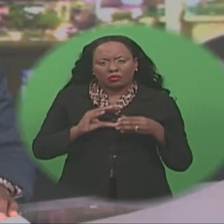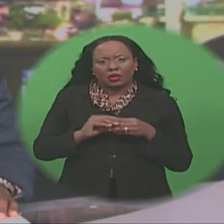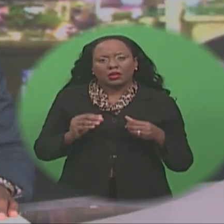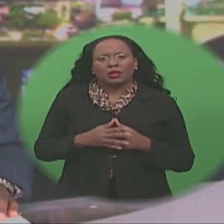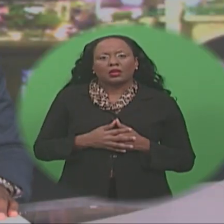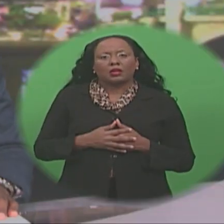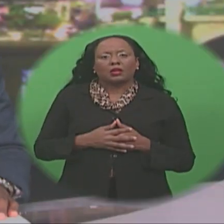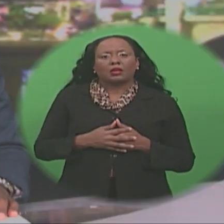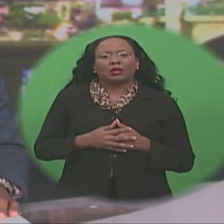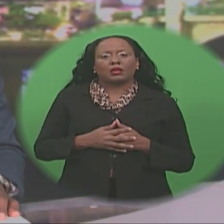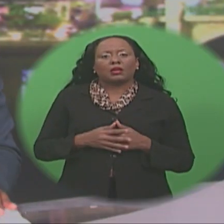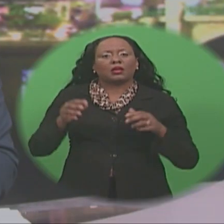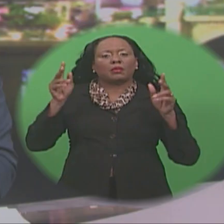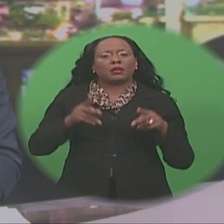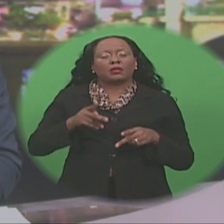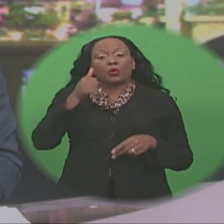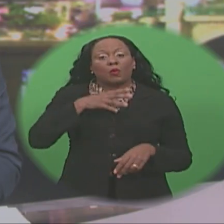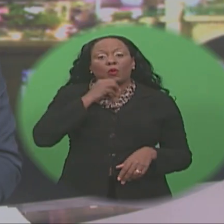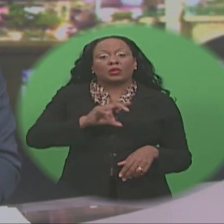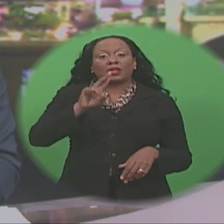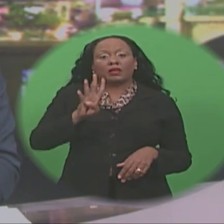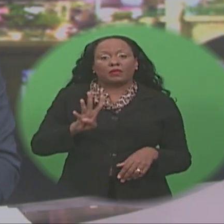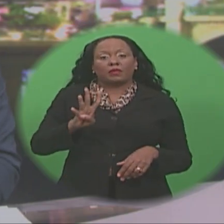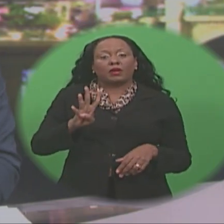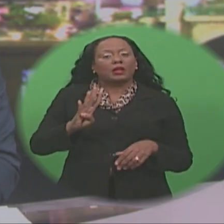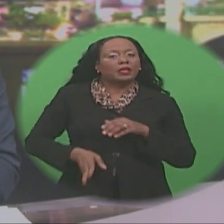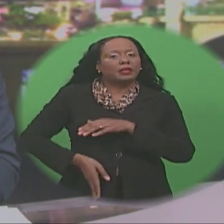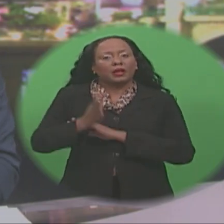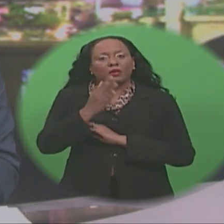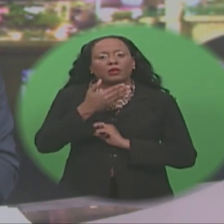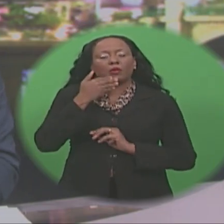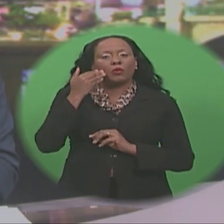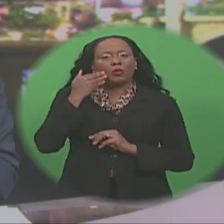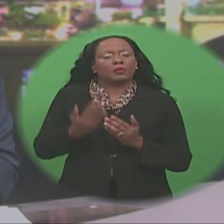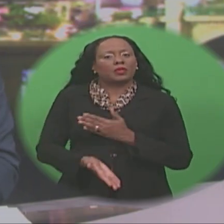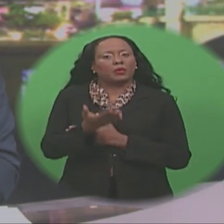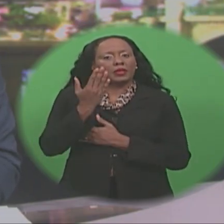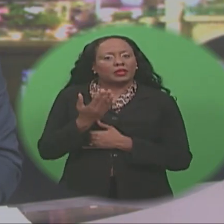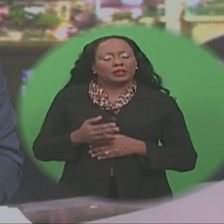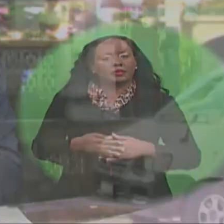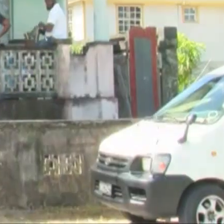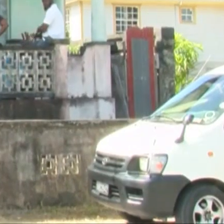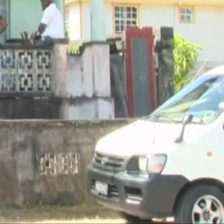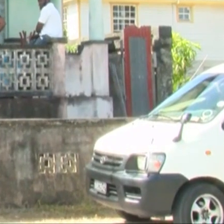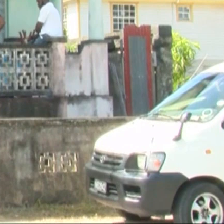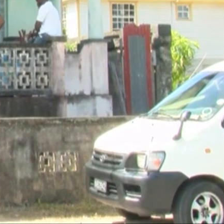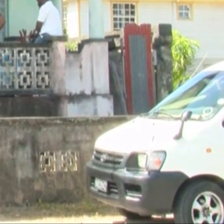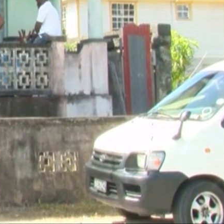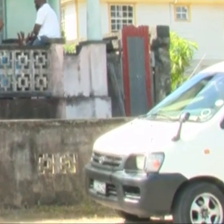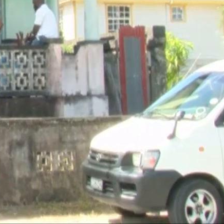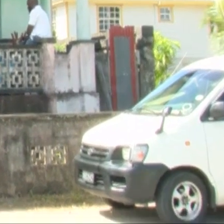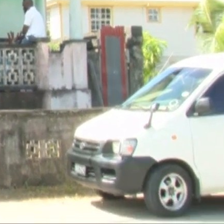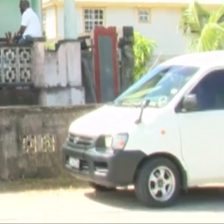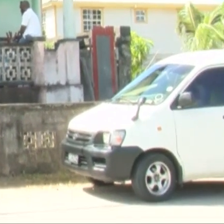74-year-old Luenda McCree is homeless tonight after she was evicted from her Titchburn home this morning. CBC's cameras were able